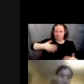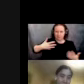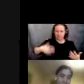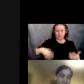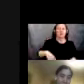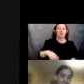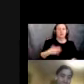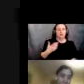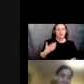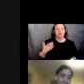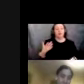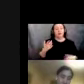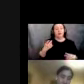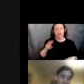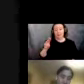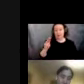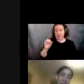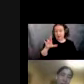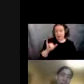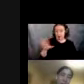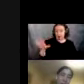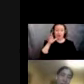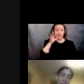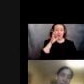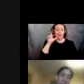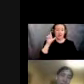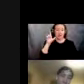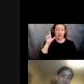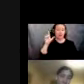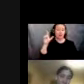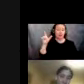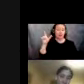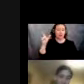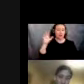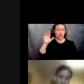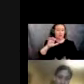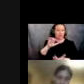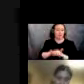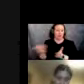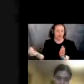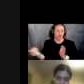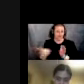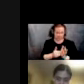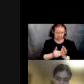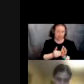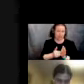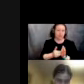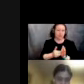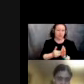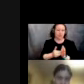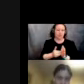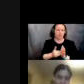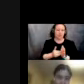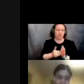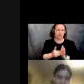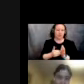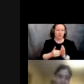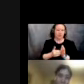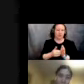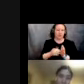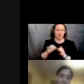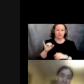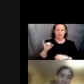Incidentally, Mary's mother would later remarry to James